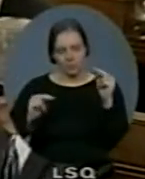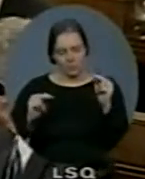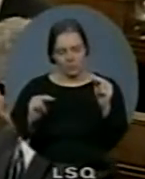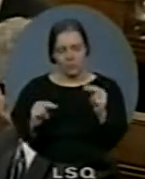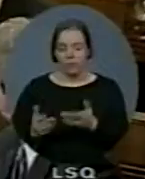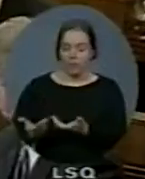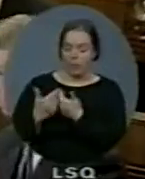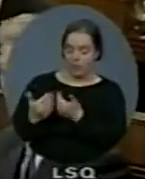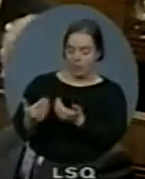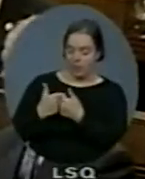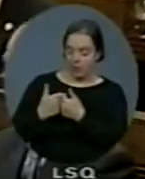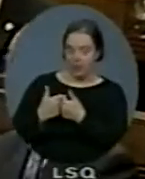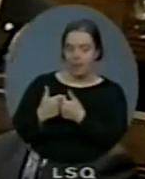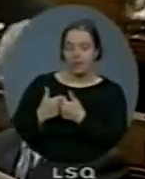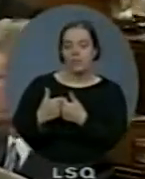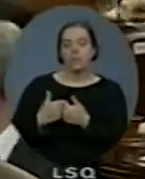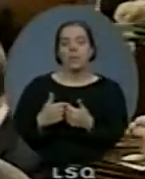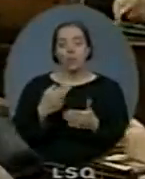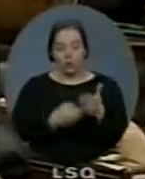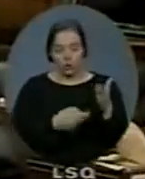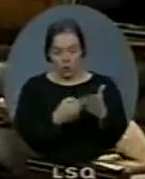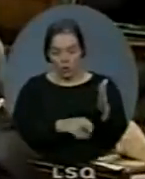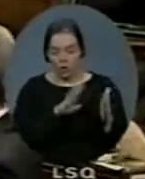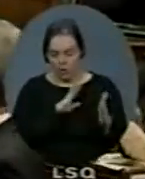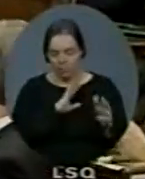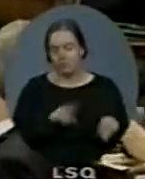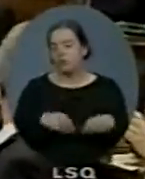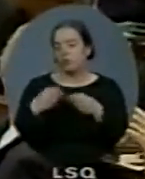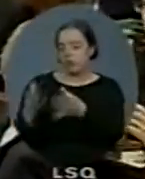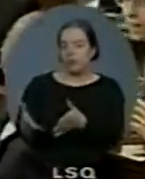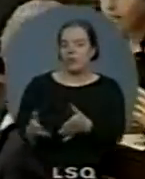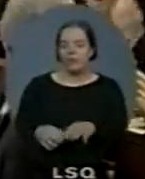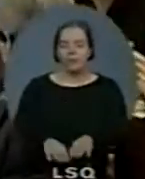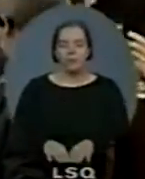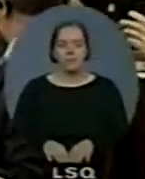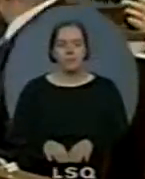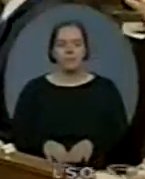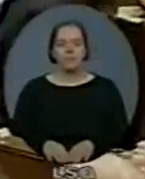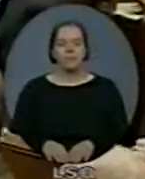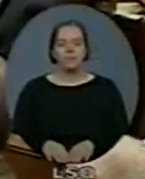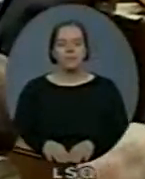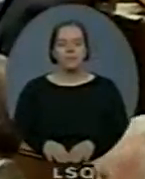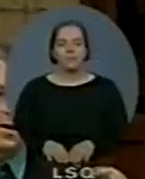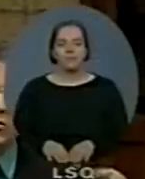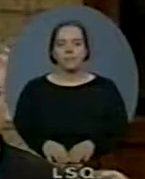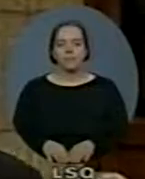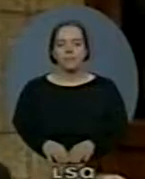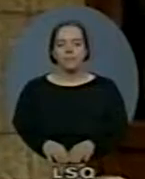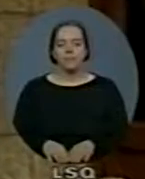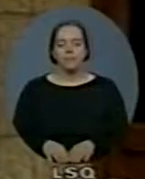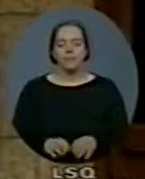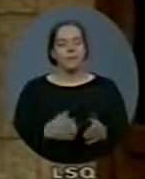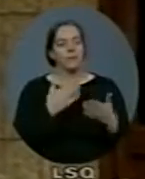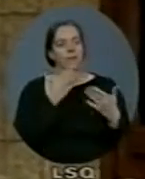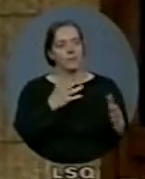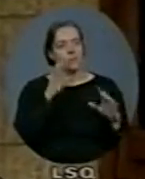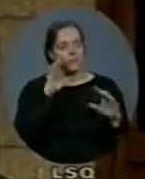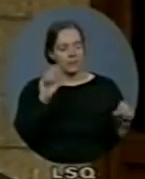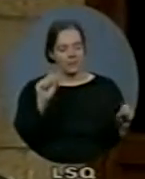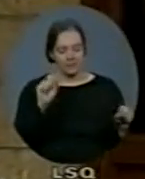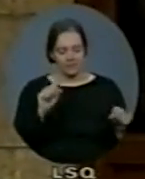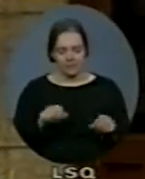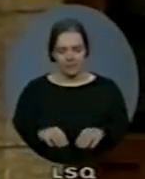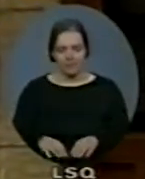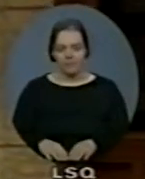contracted for are in fact delivered, Mr. Speaker. Here, here. Honourable Member for Timmins, James Bay. Thank you, Mr. Speaker. Well, let's talk about the